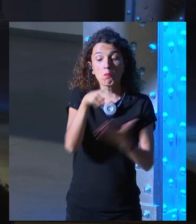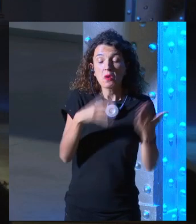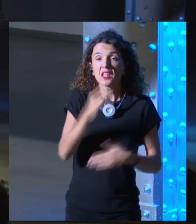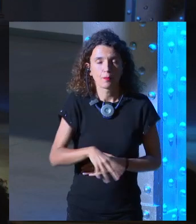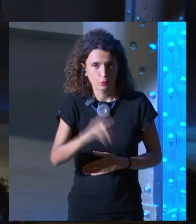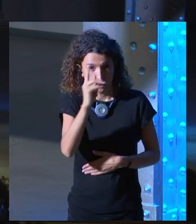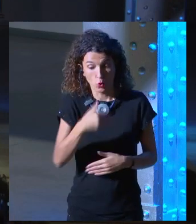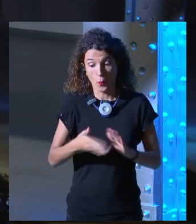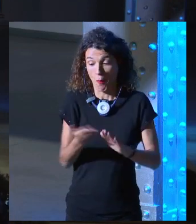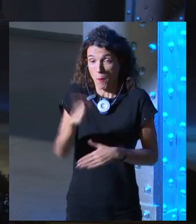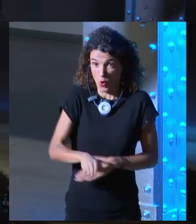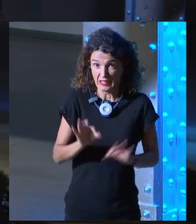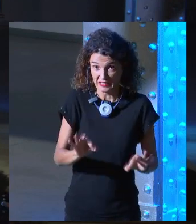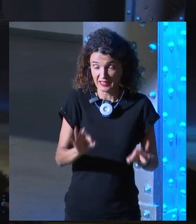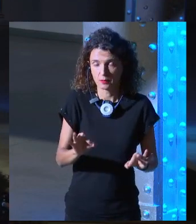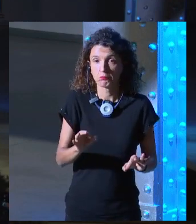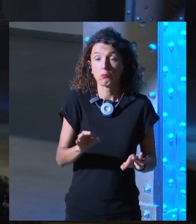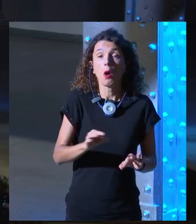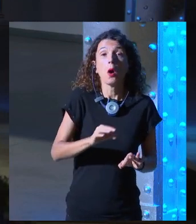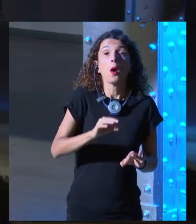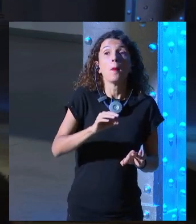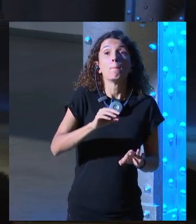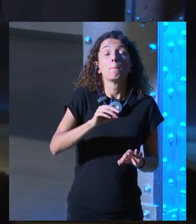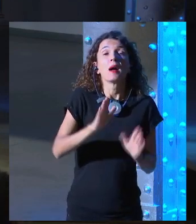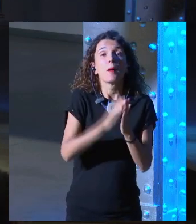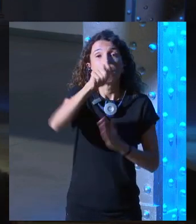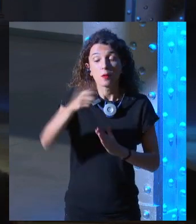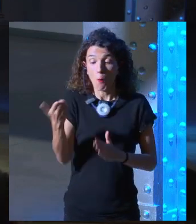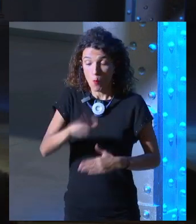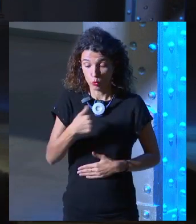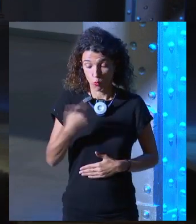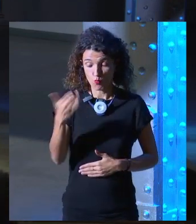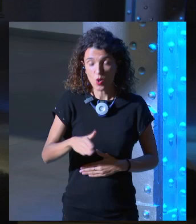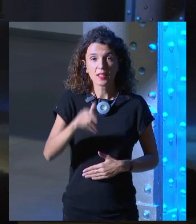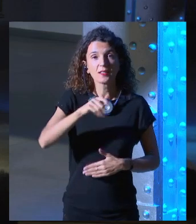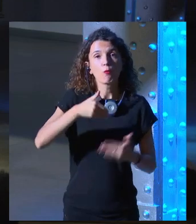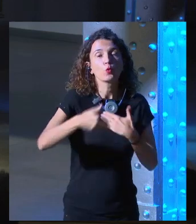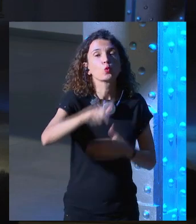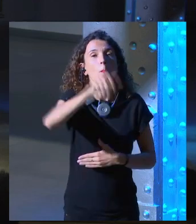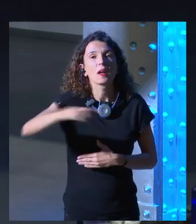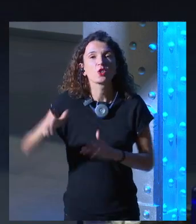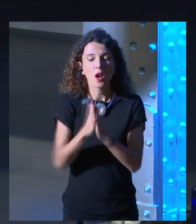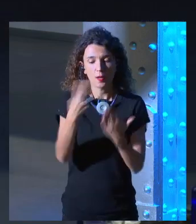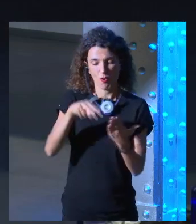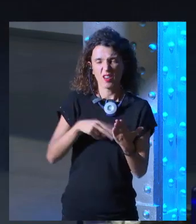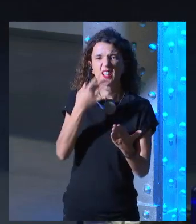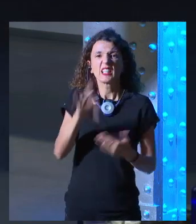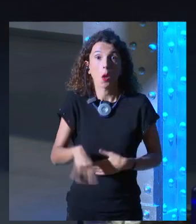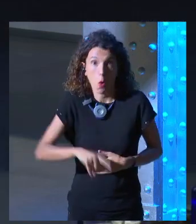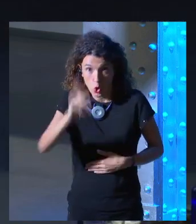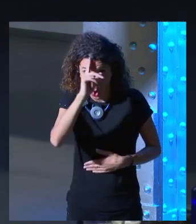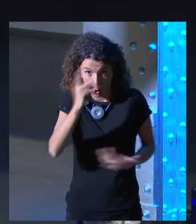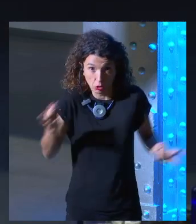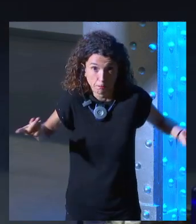no idea who's reading my books, unless there is, you can when you get to across the boundary. But I don't think